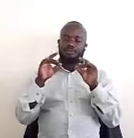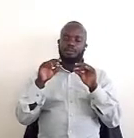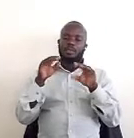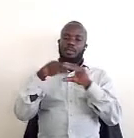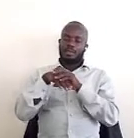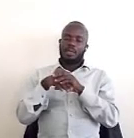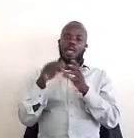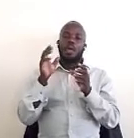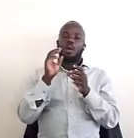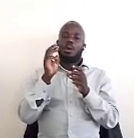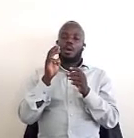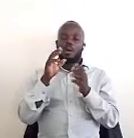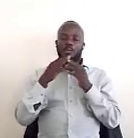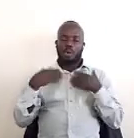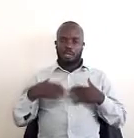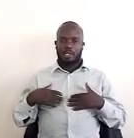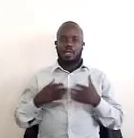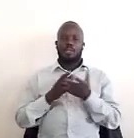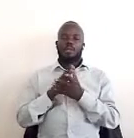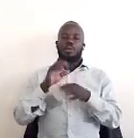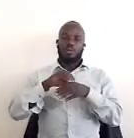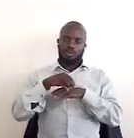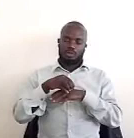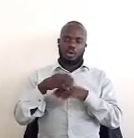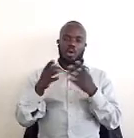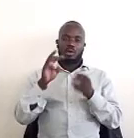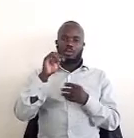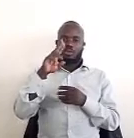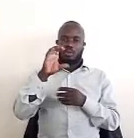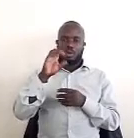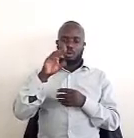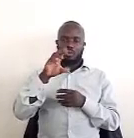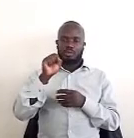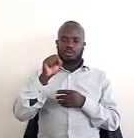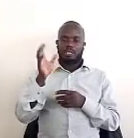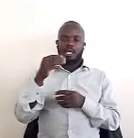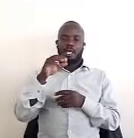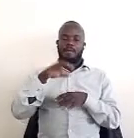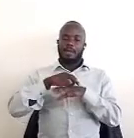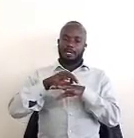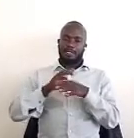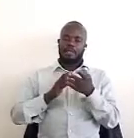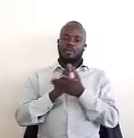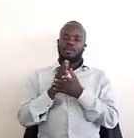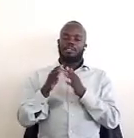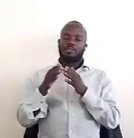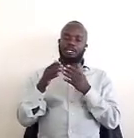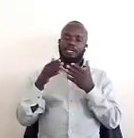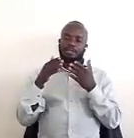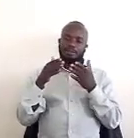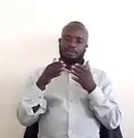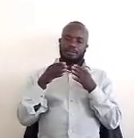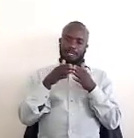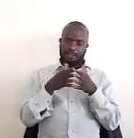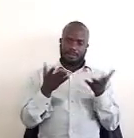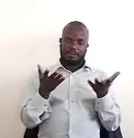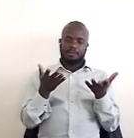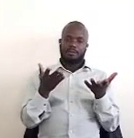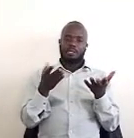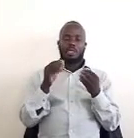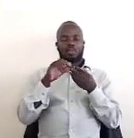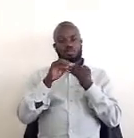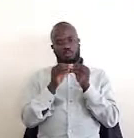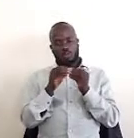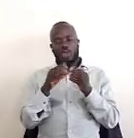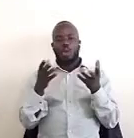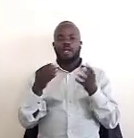enter the body through open wounds, breaks in the skin, or through mucous membranes during sex. Sharing bodily fluids through